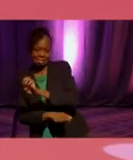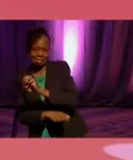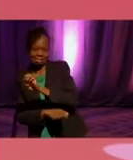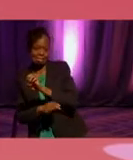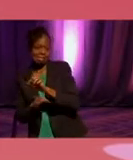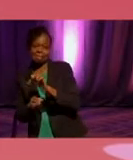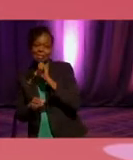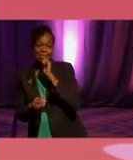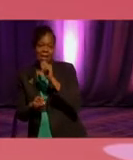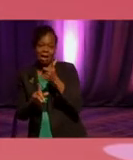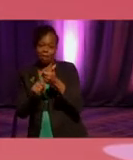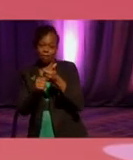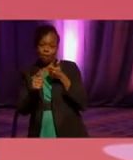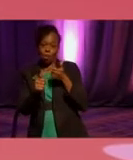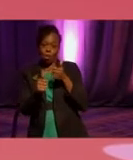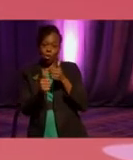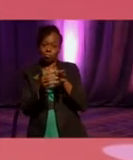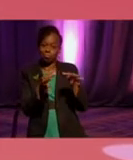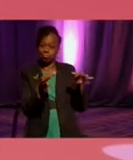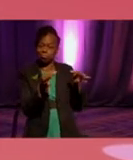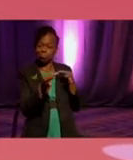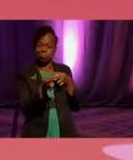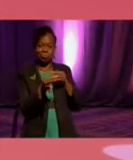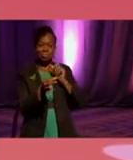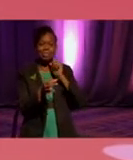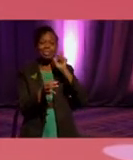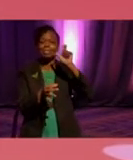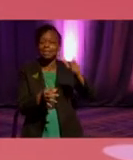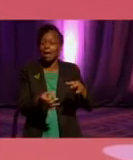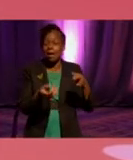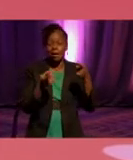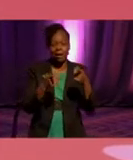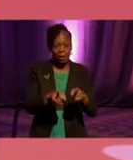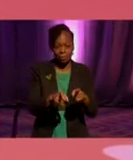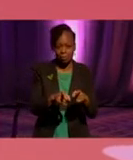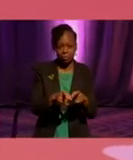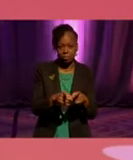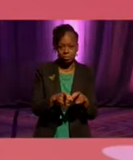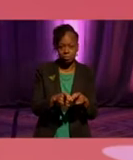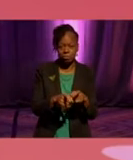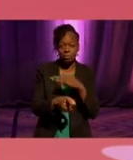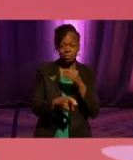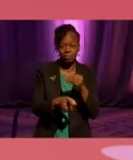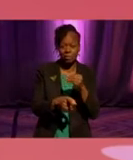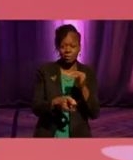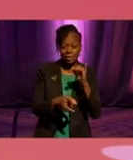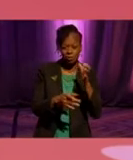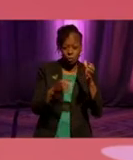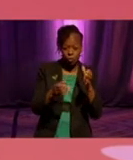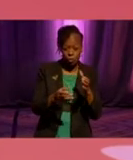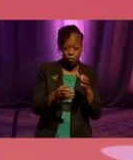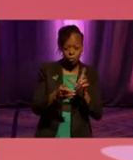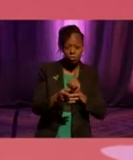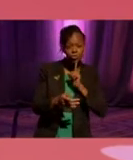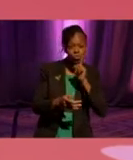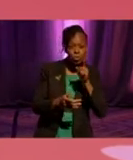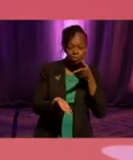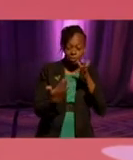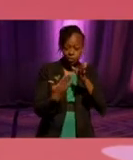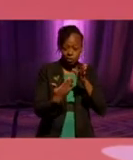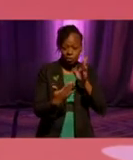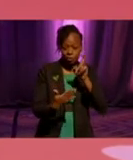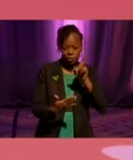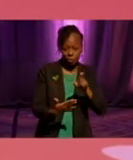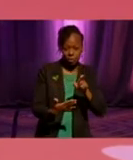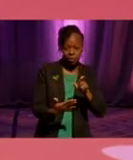far behind. That should not be happening. And in order for us to really address that, it is